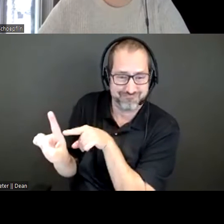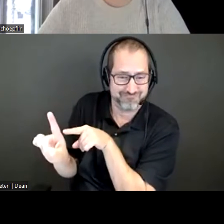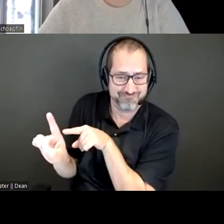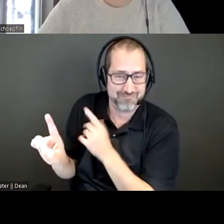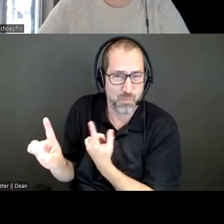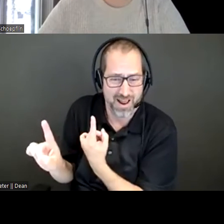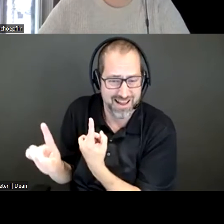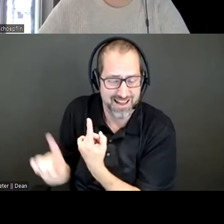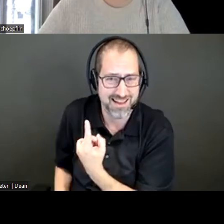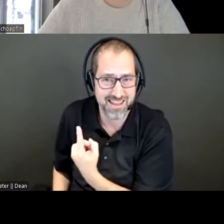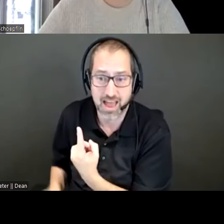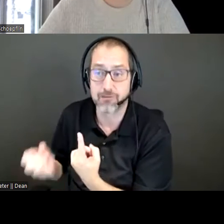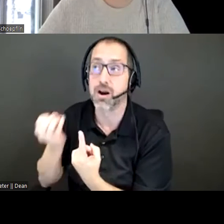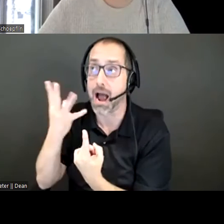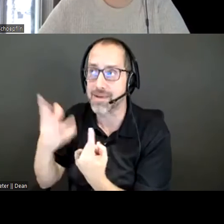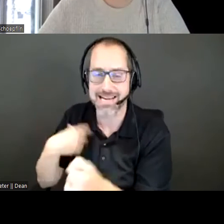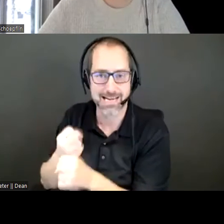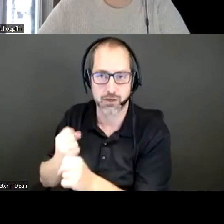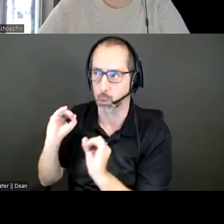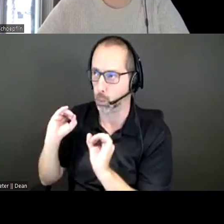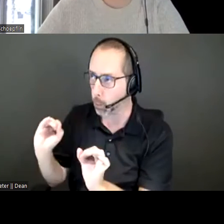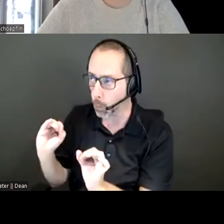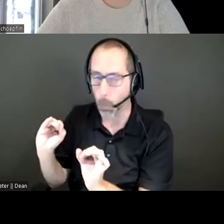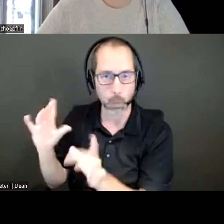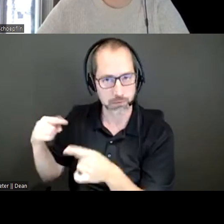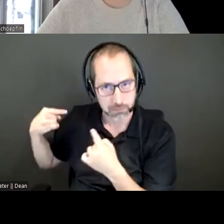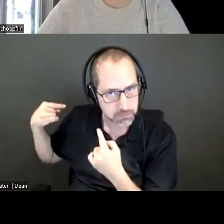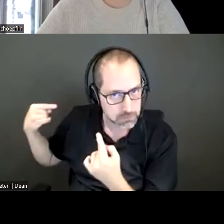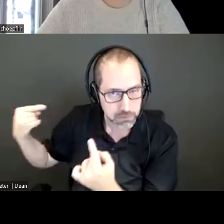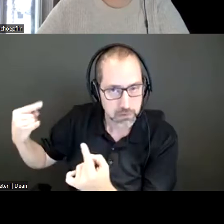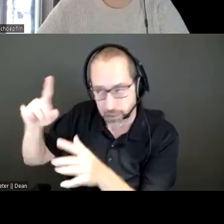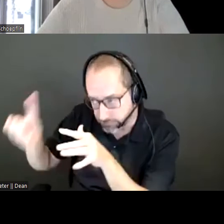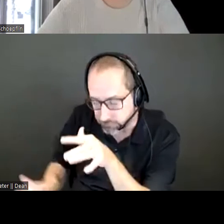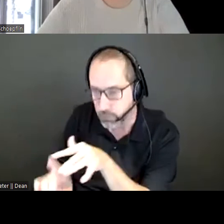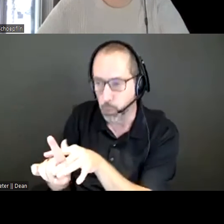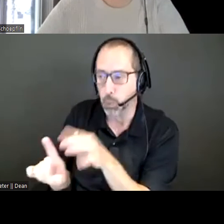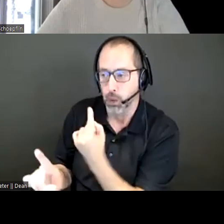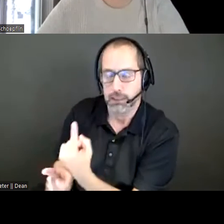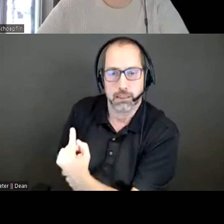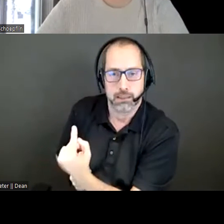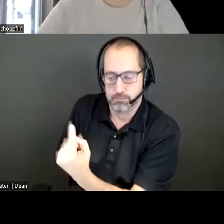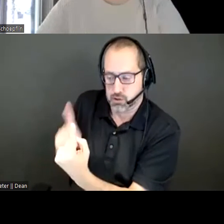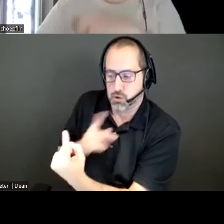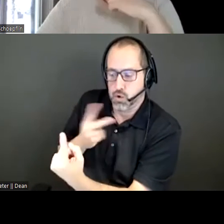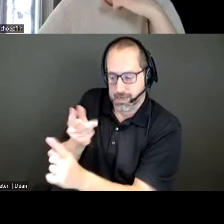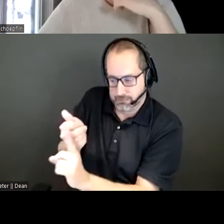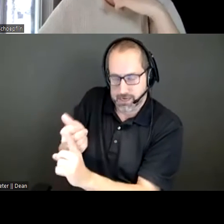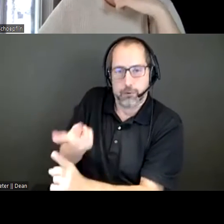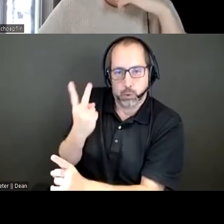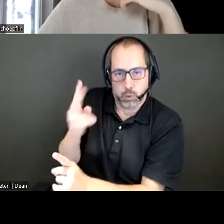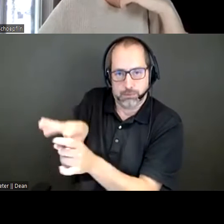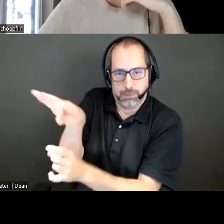after I don't know how many years of not having a two-spirited person in our committee.